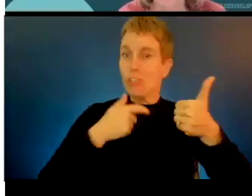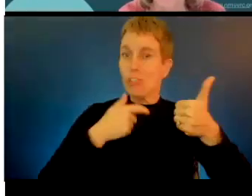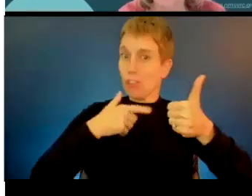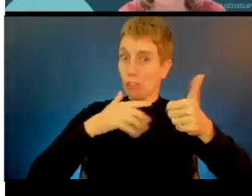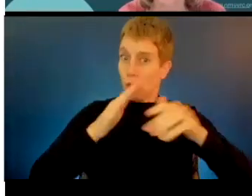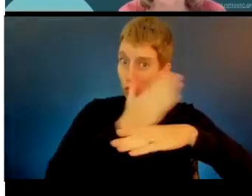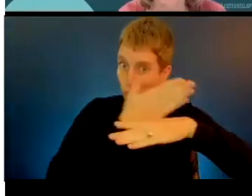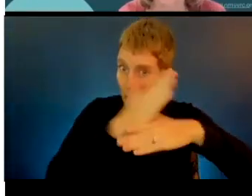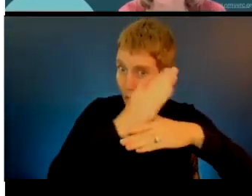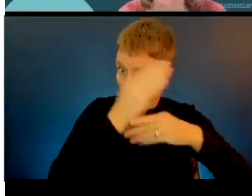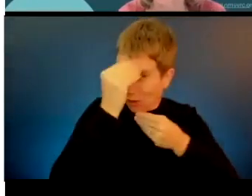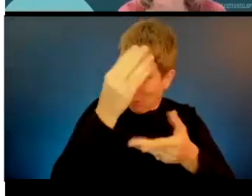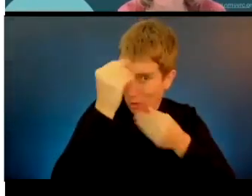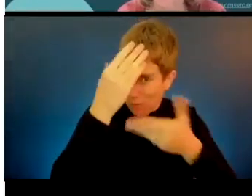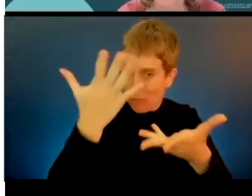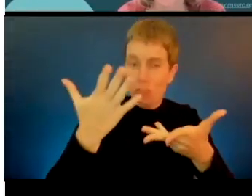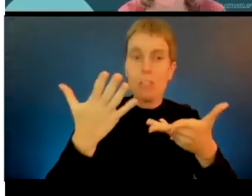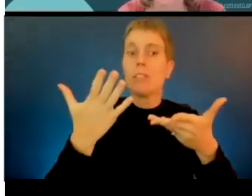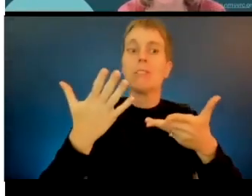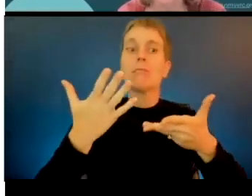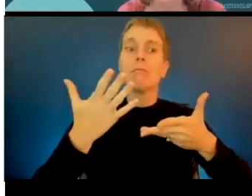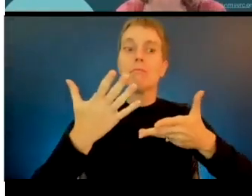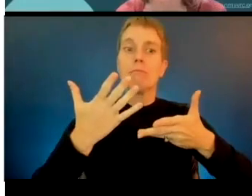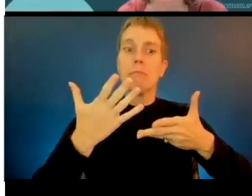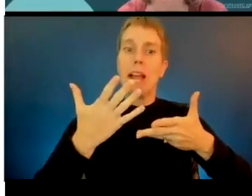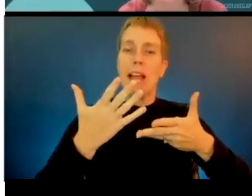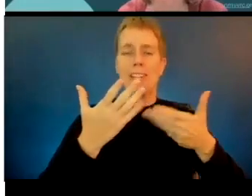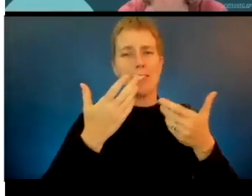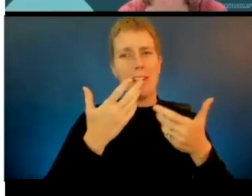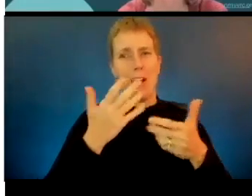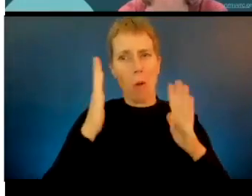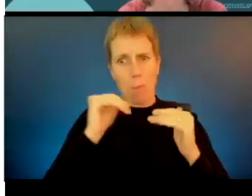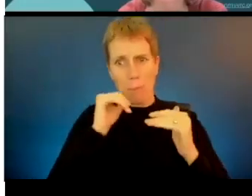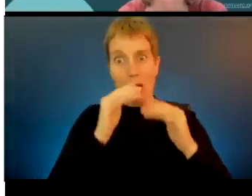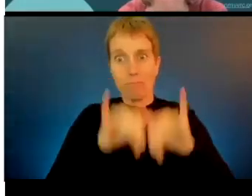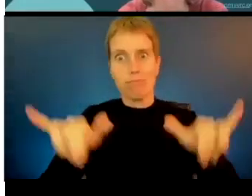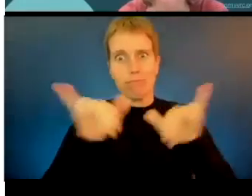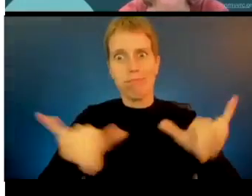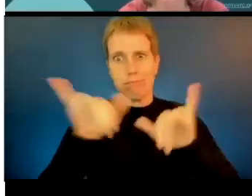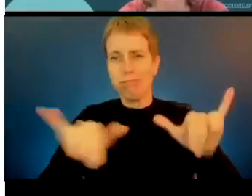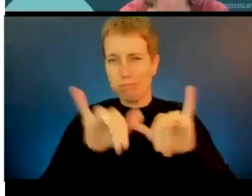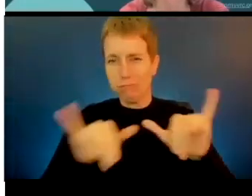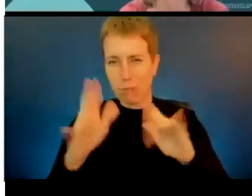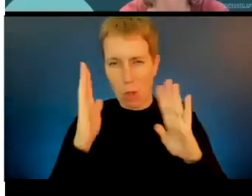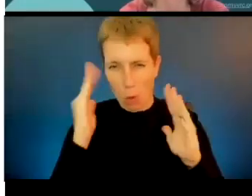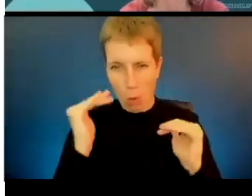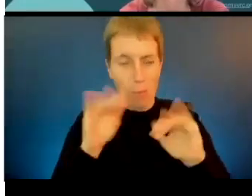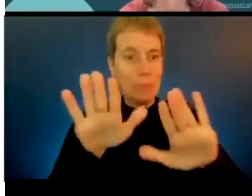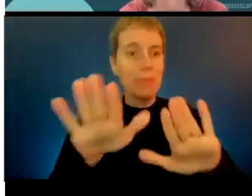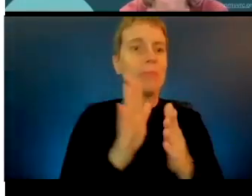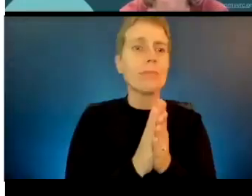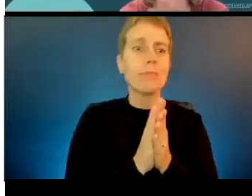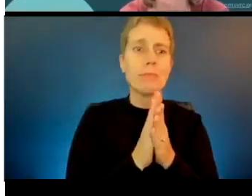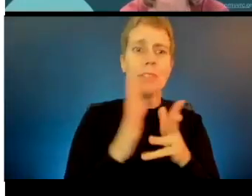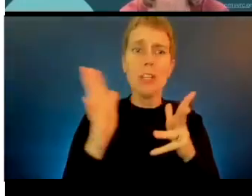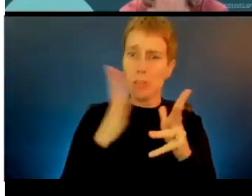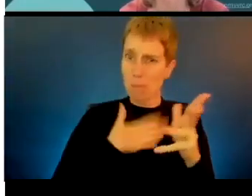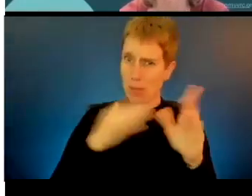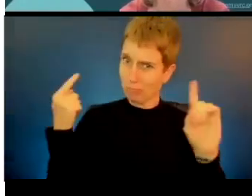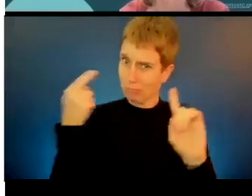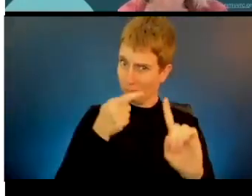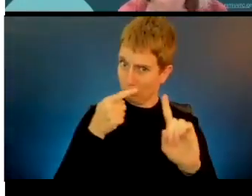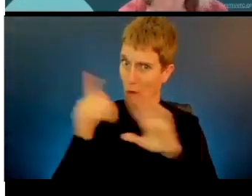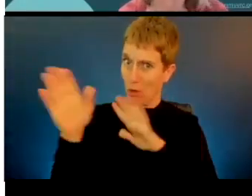to tailor the content that I'm going to share with you so that we can have a better understanding of how this is influenced by a